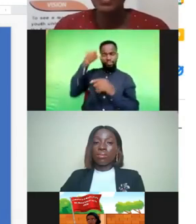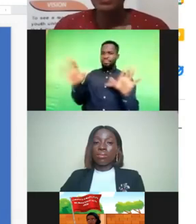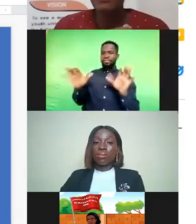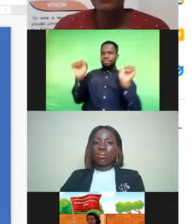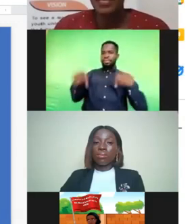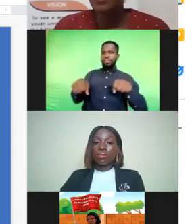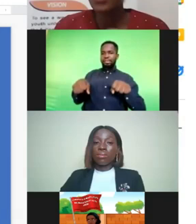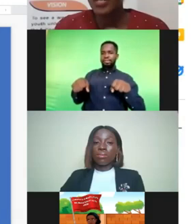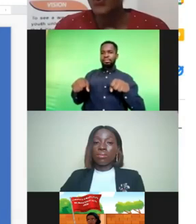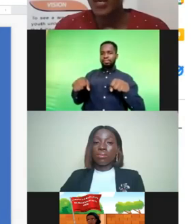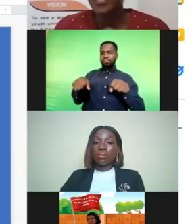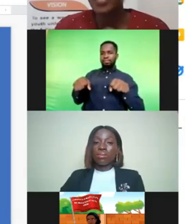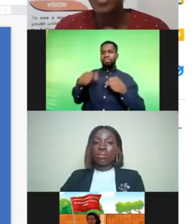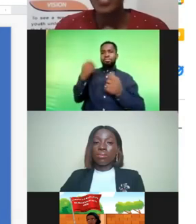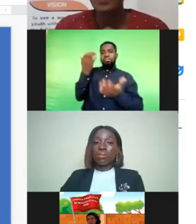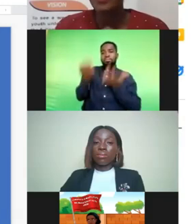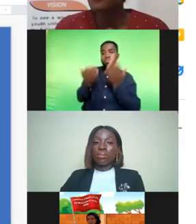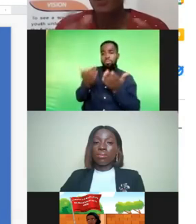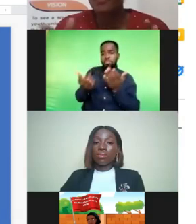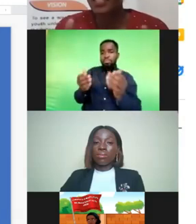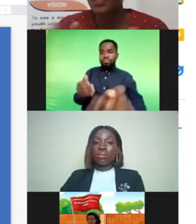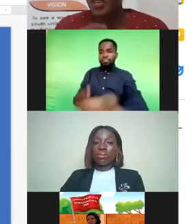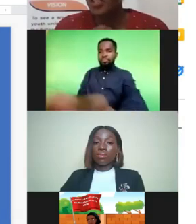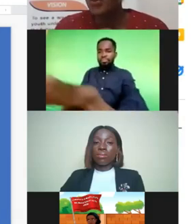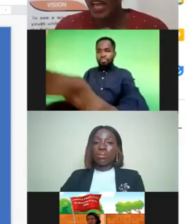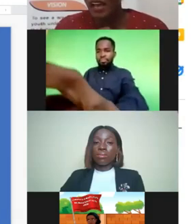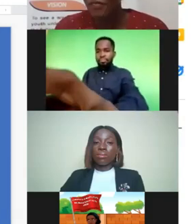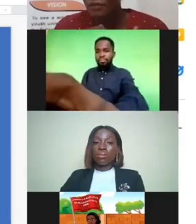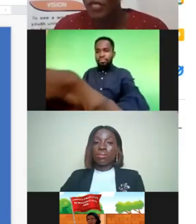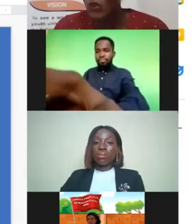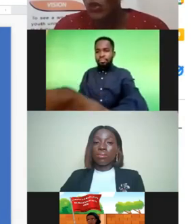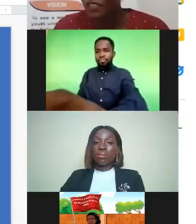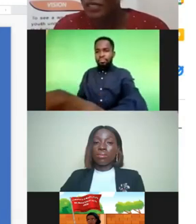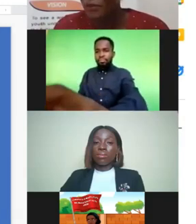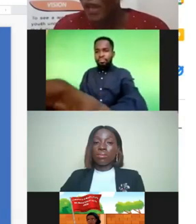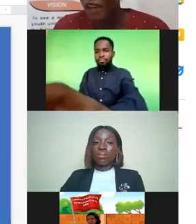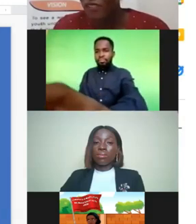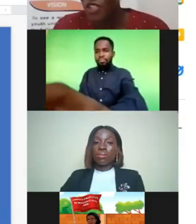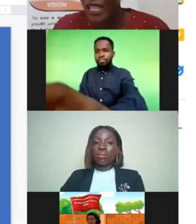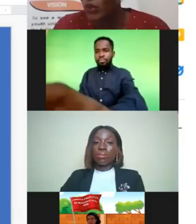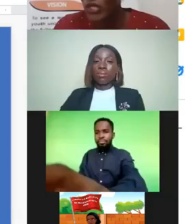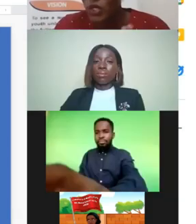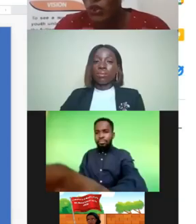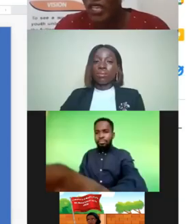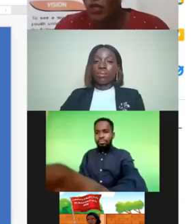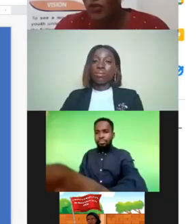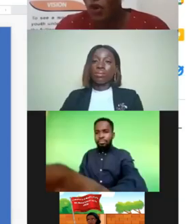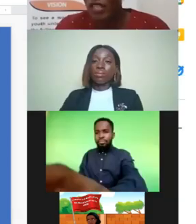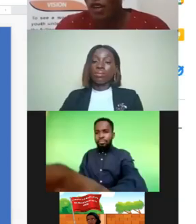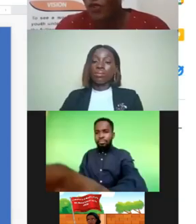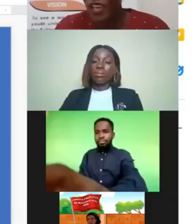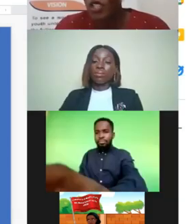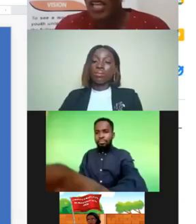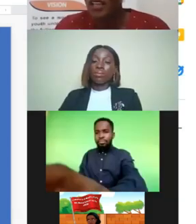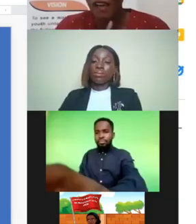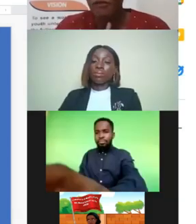Sometimes they may be able to read words before 5 years of age. We have in my school, for example, I have a child who is 2 years